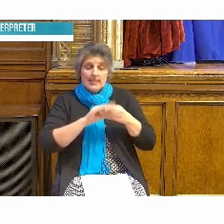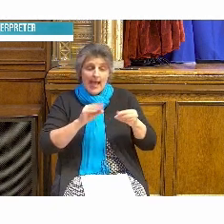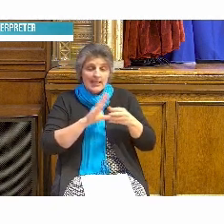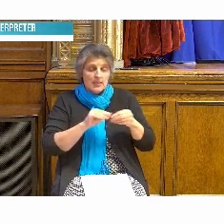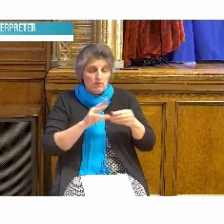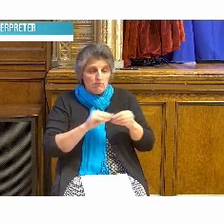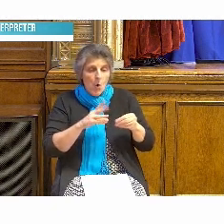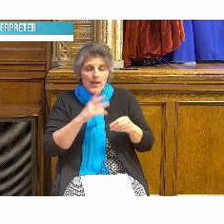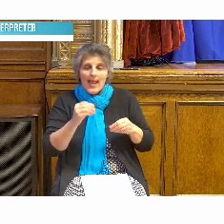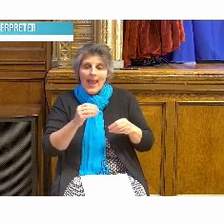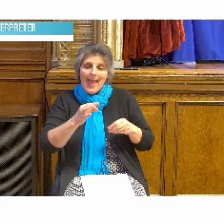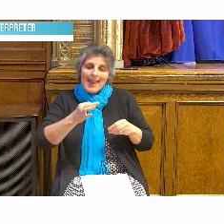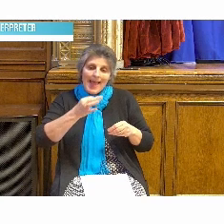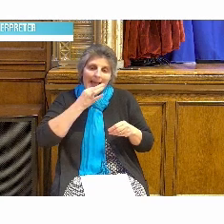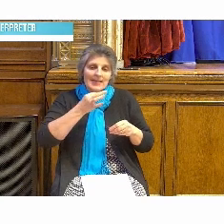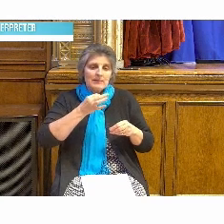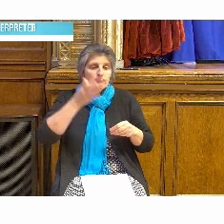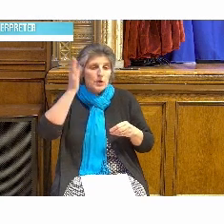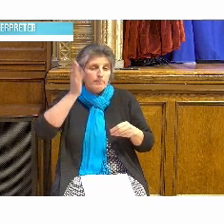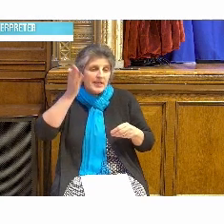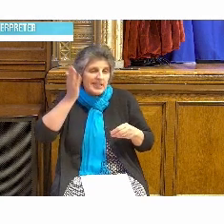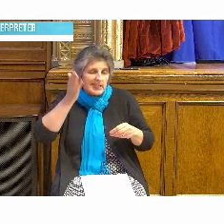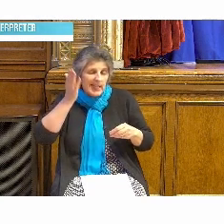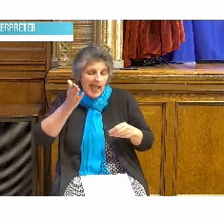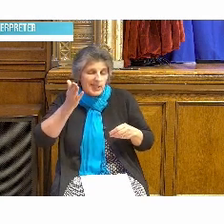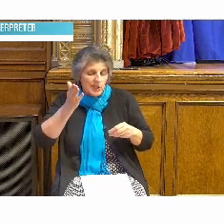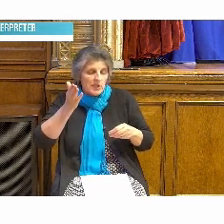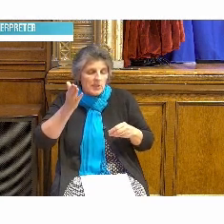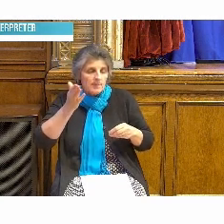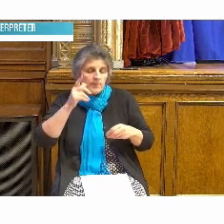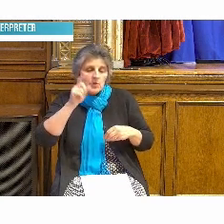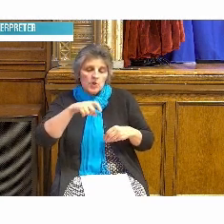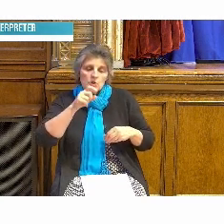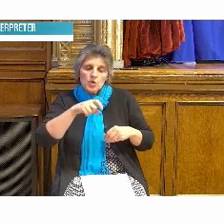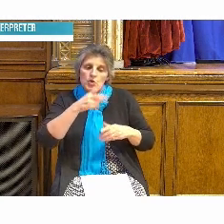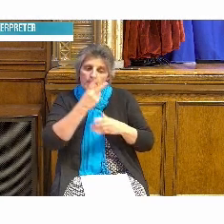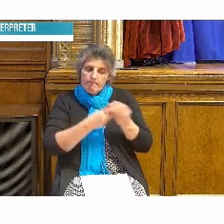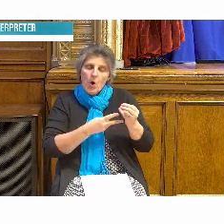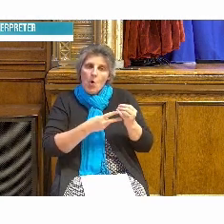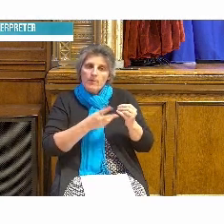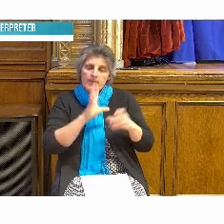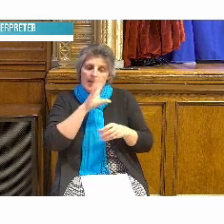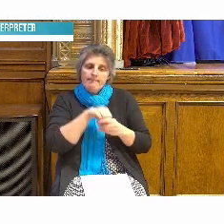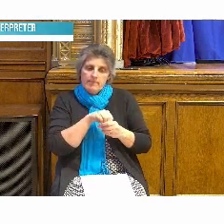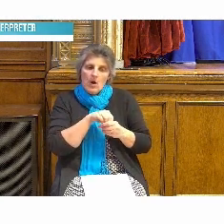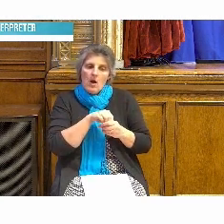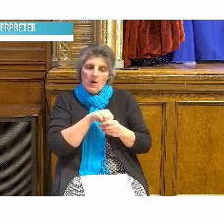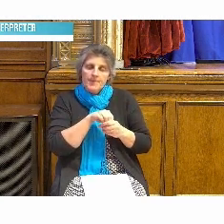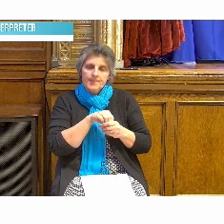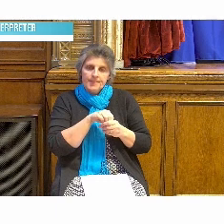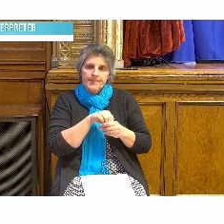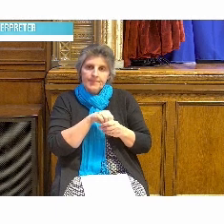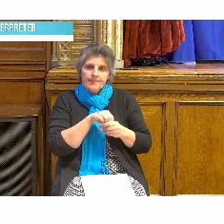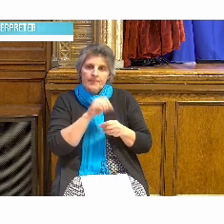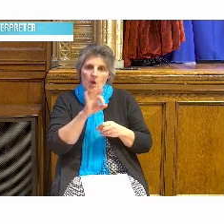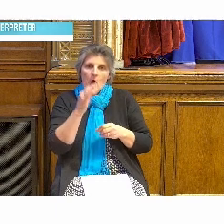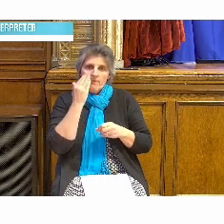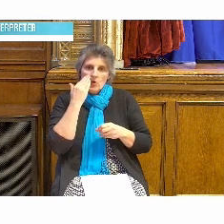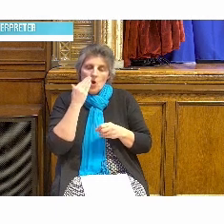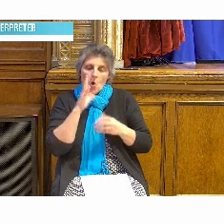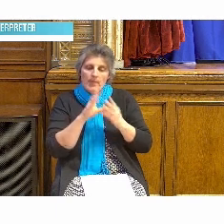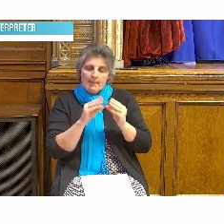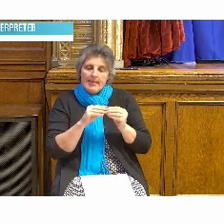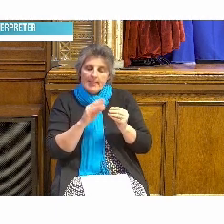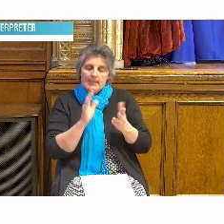and expert presentations should both be part of, the